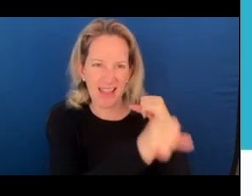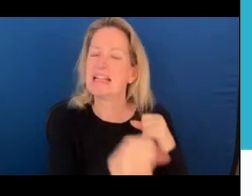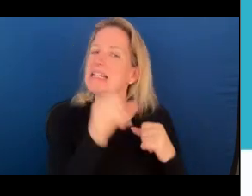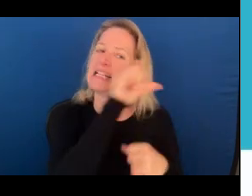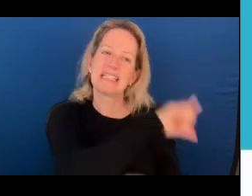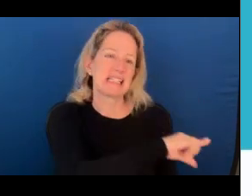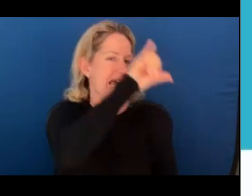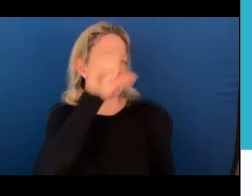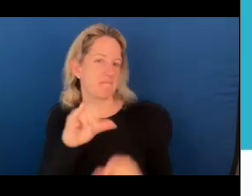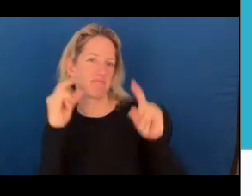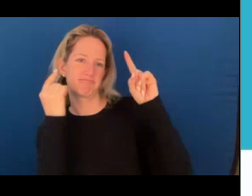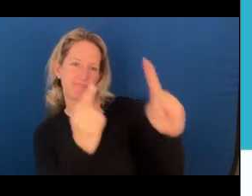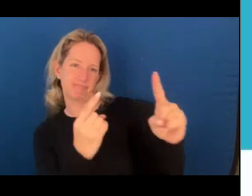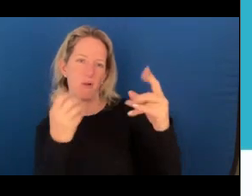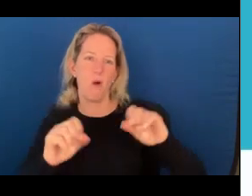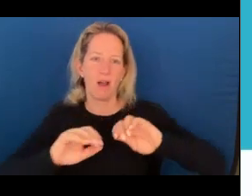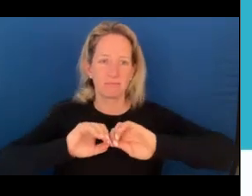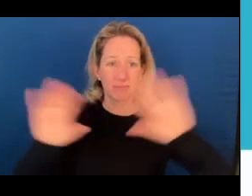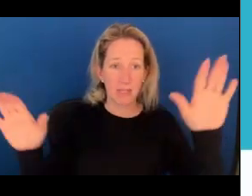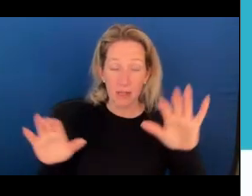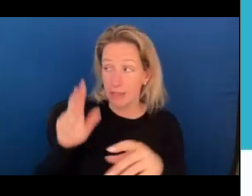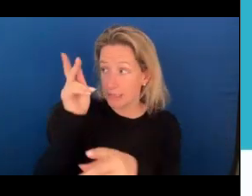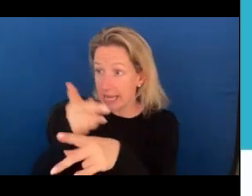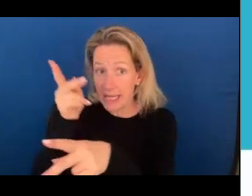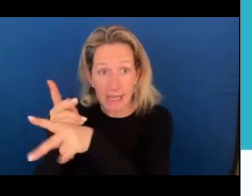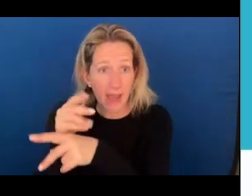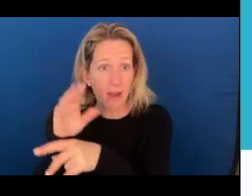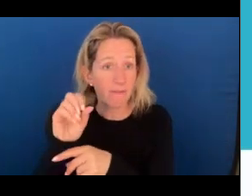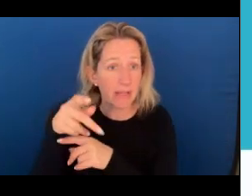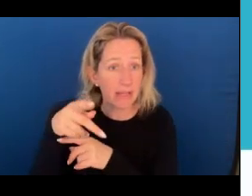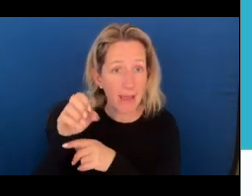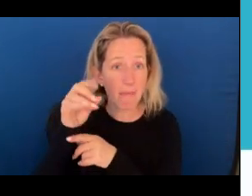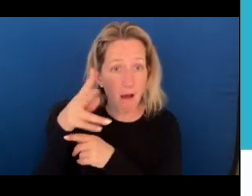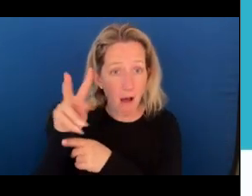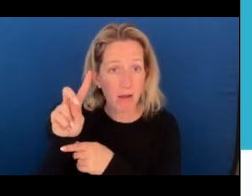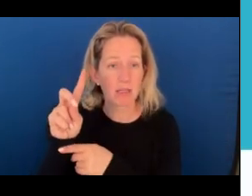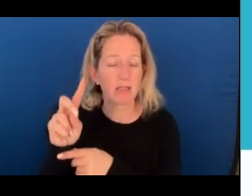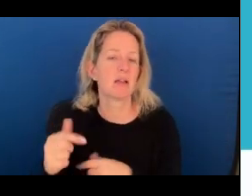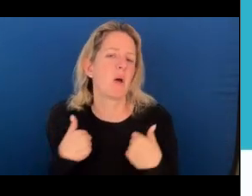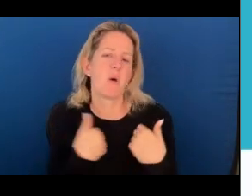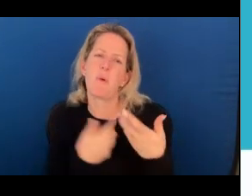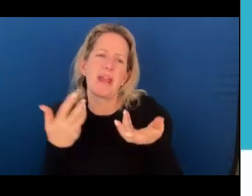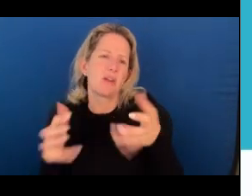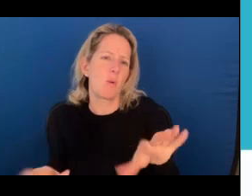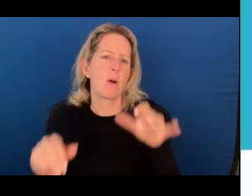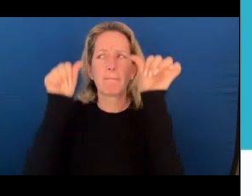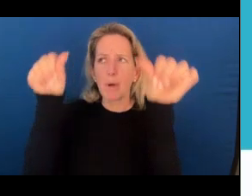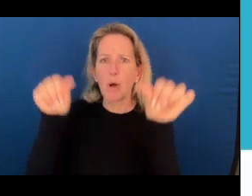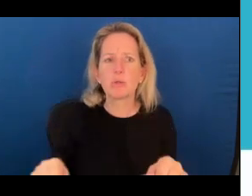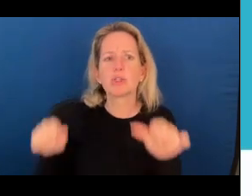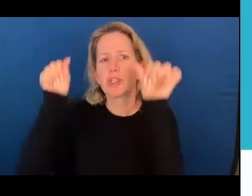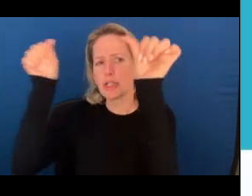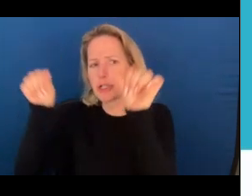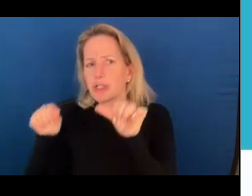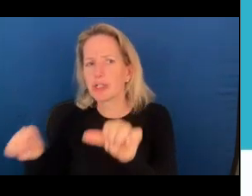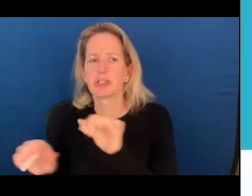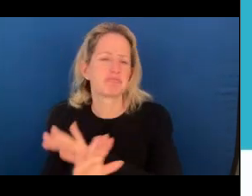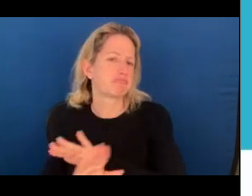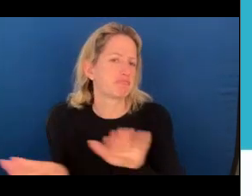can provide us a sustainable future for our community. And rather than posters and just putting stuff out there